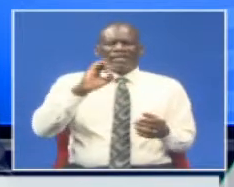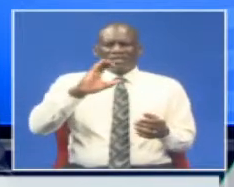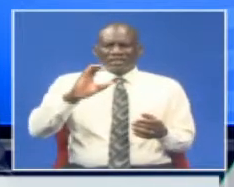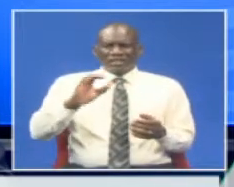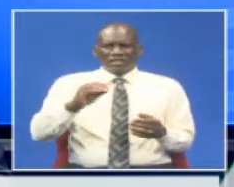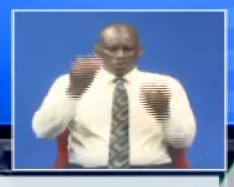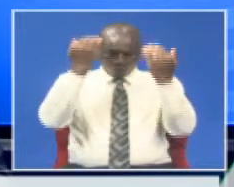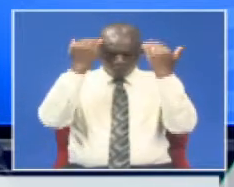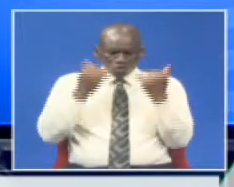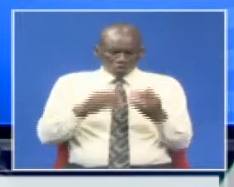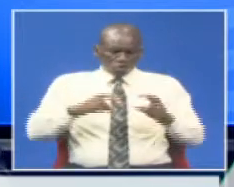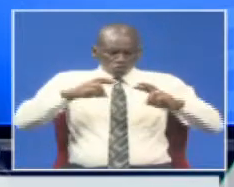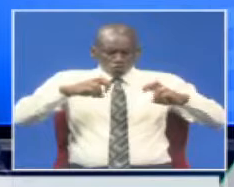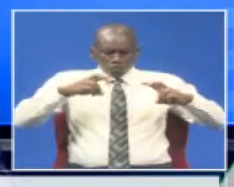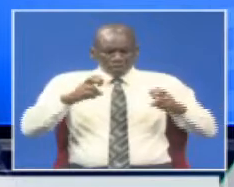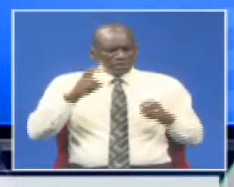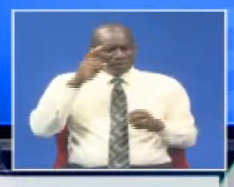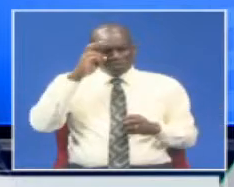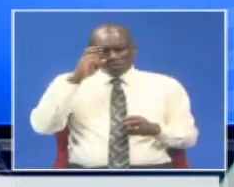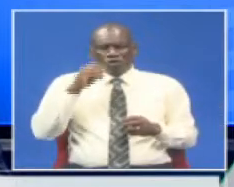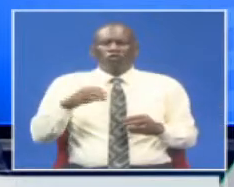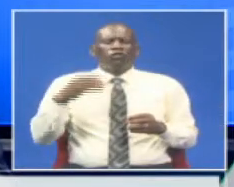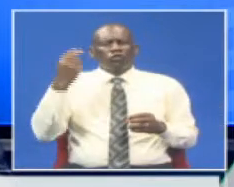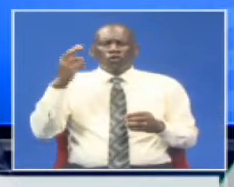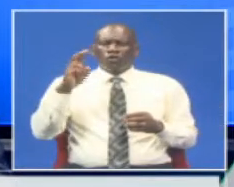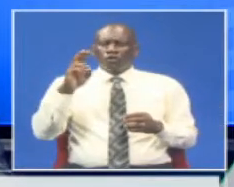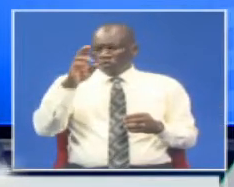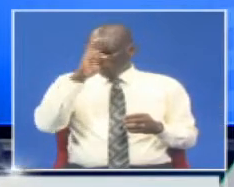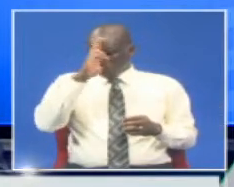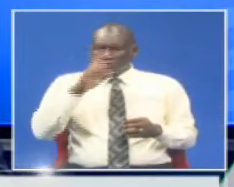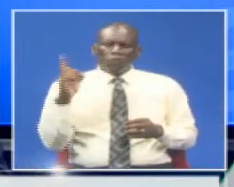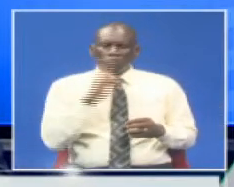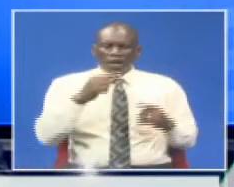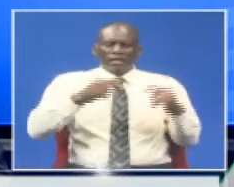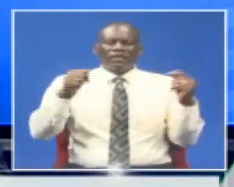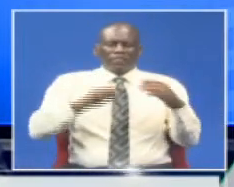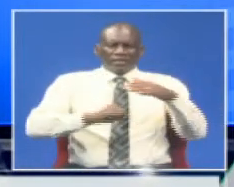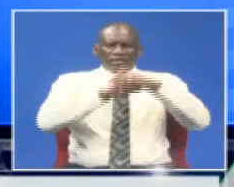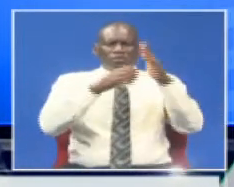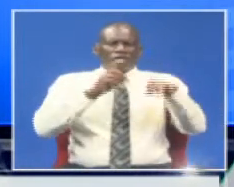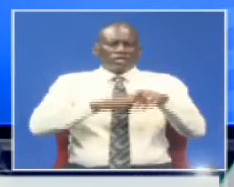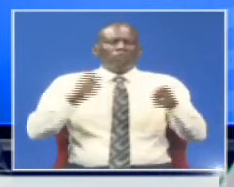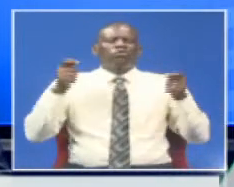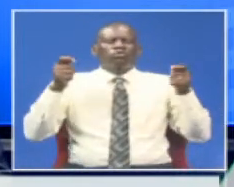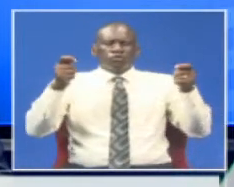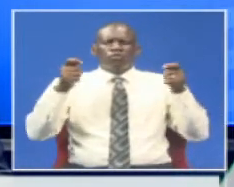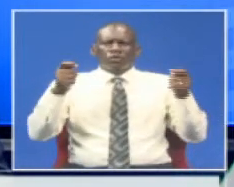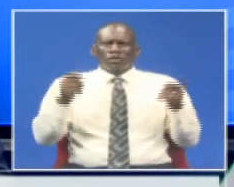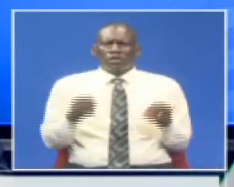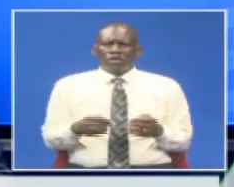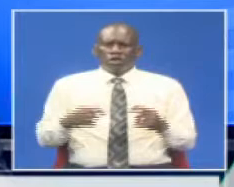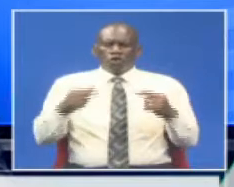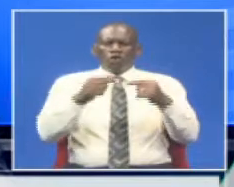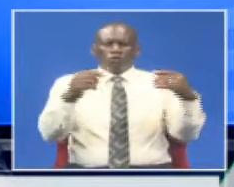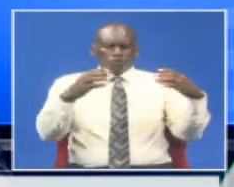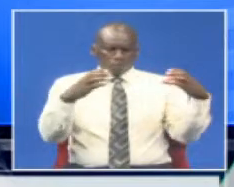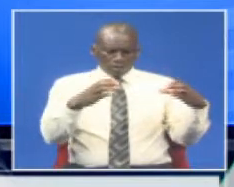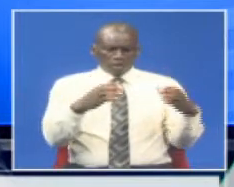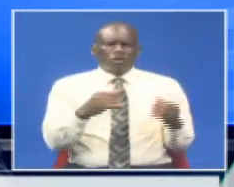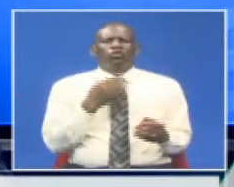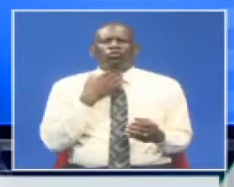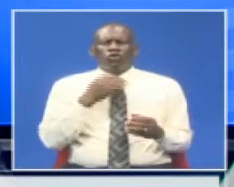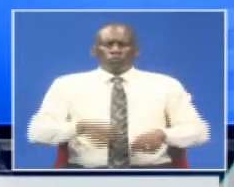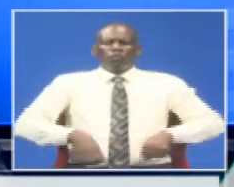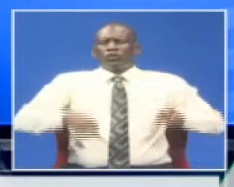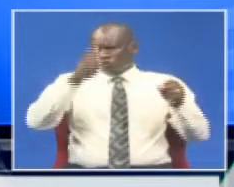probe allegations of police brutality against its supporters during nationwide mass protests. The opposition wants the Inspector General